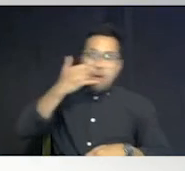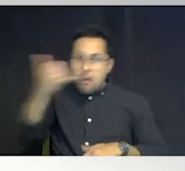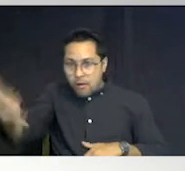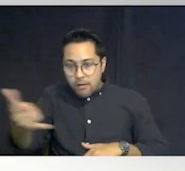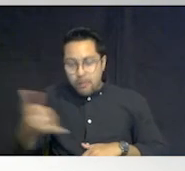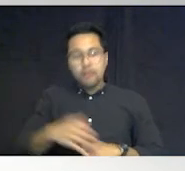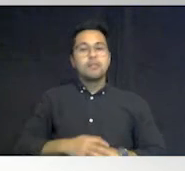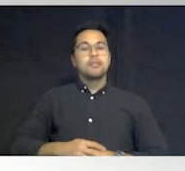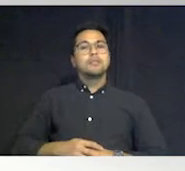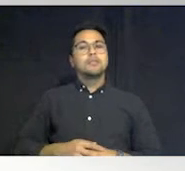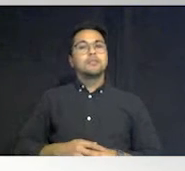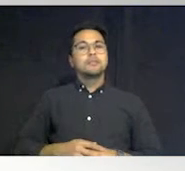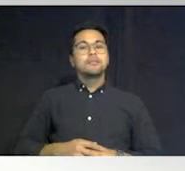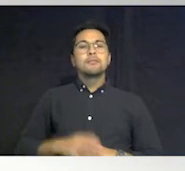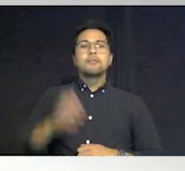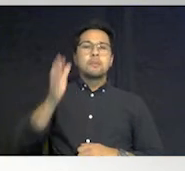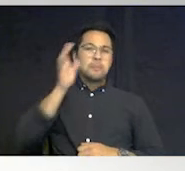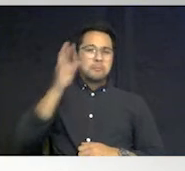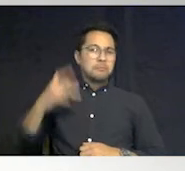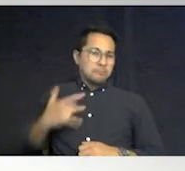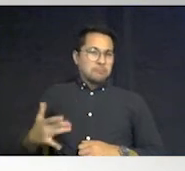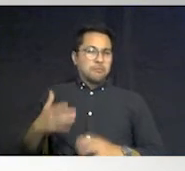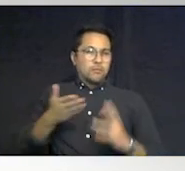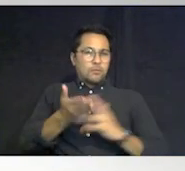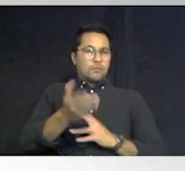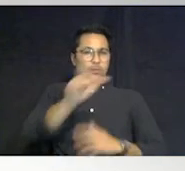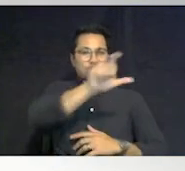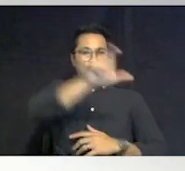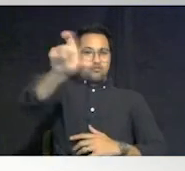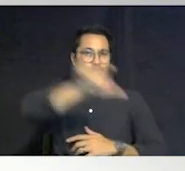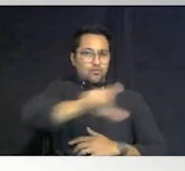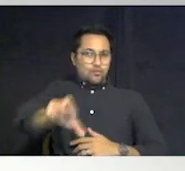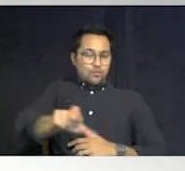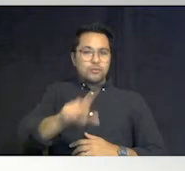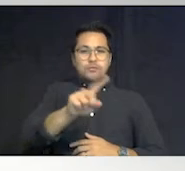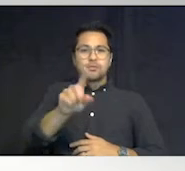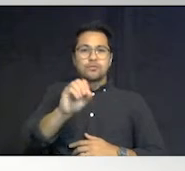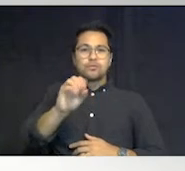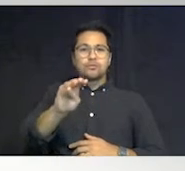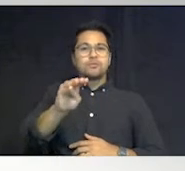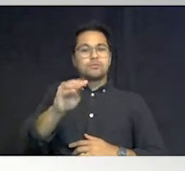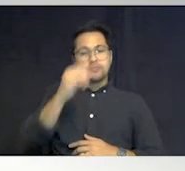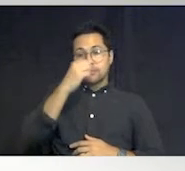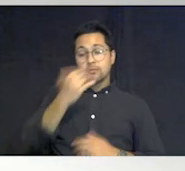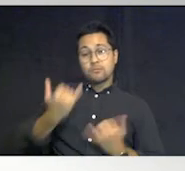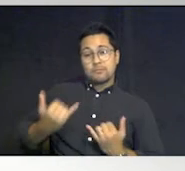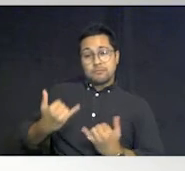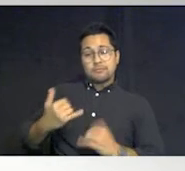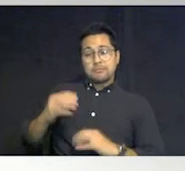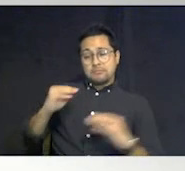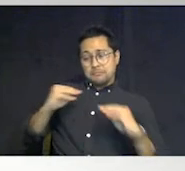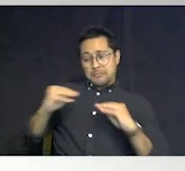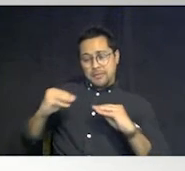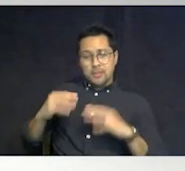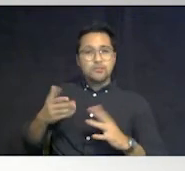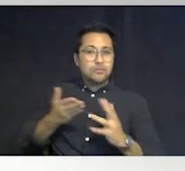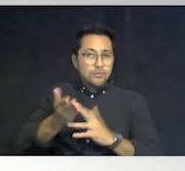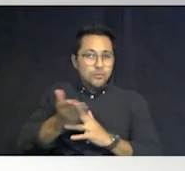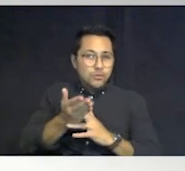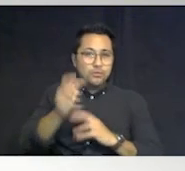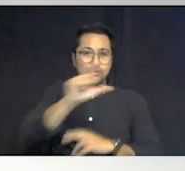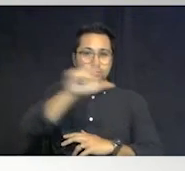process. This will be held over the Zoom platform in order to familiarize yourself. At this time, mediation is being held through Zoom